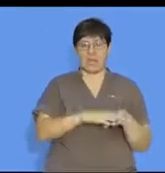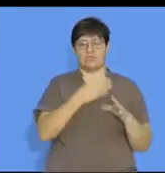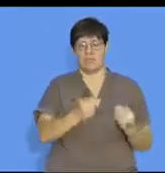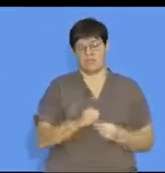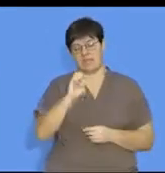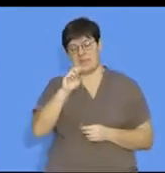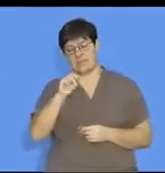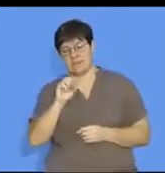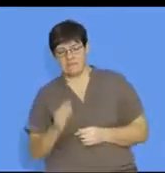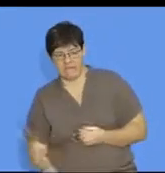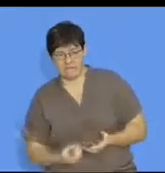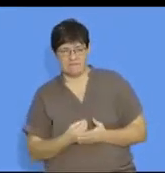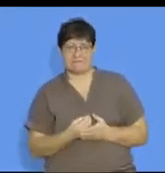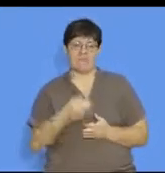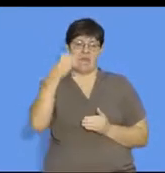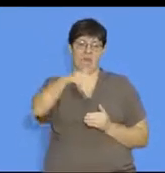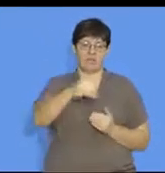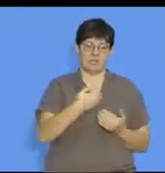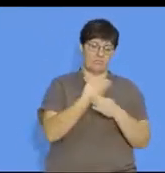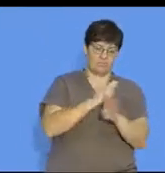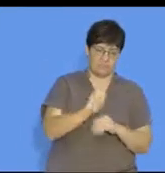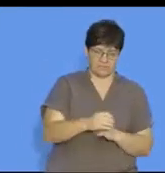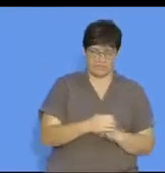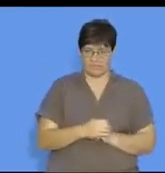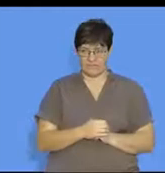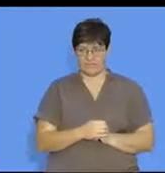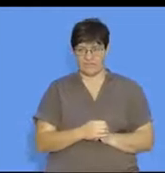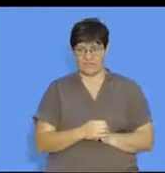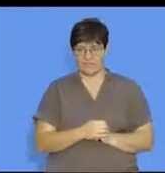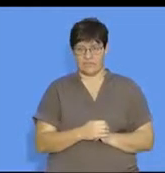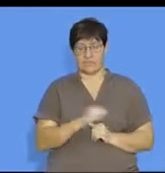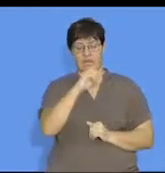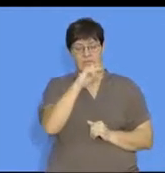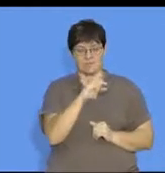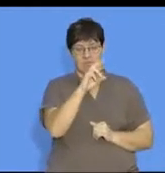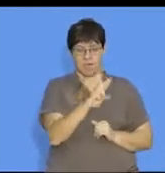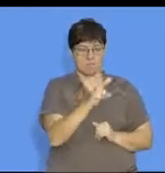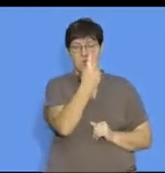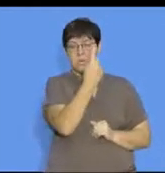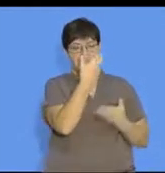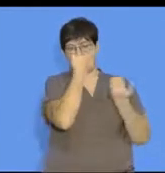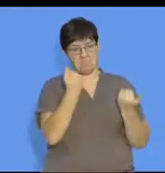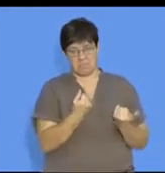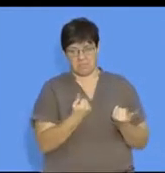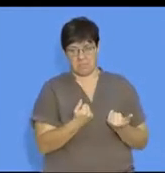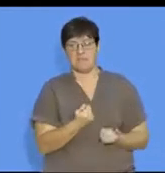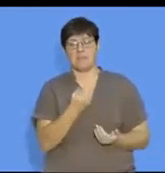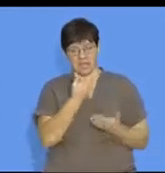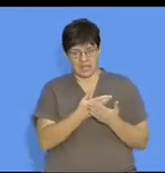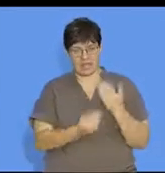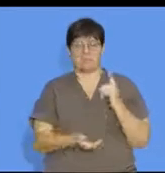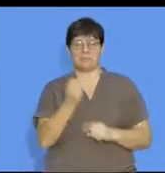the EMF, the external, resistance, and then the small r being the only unknown. So we are able